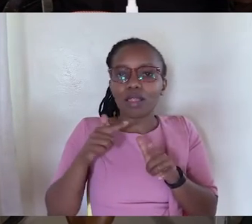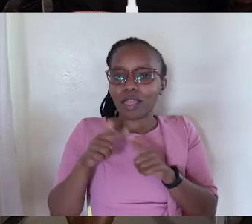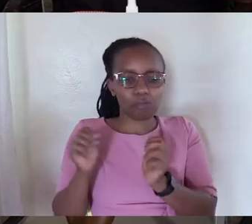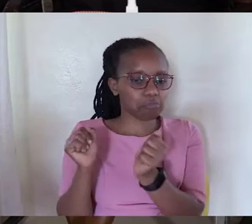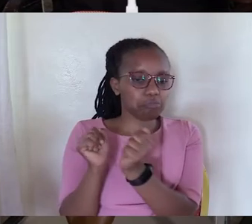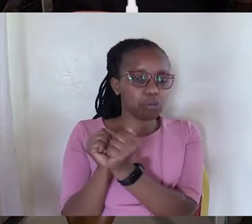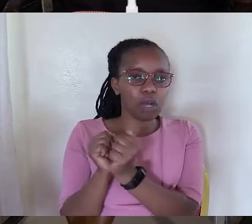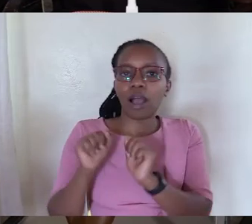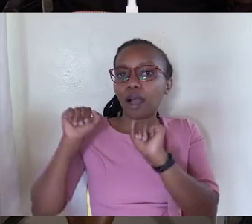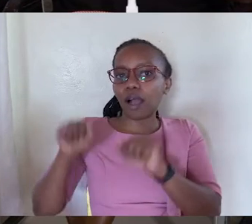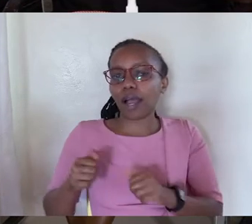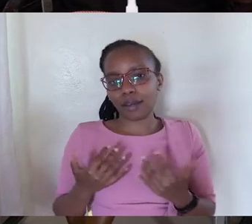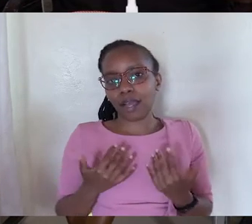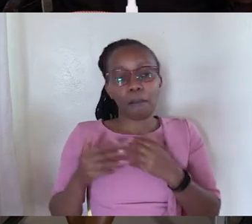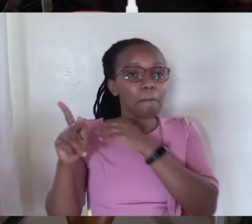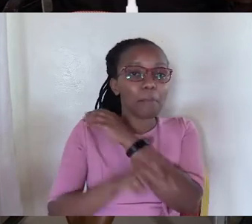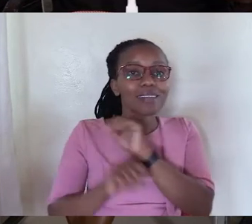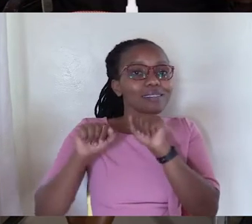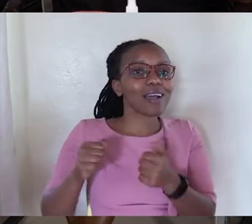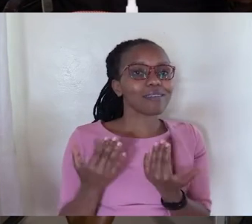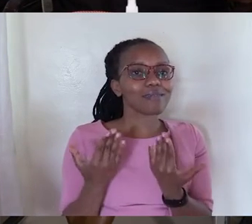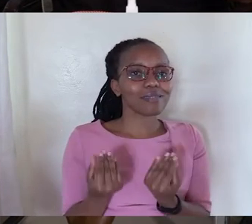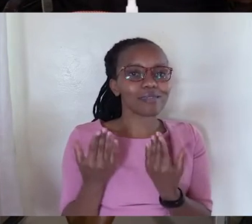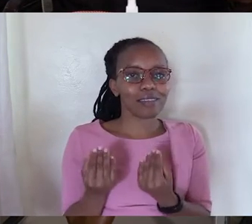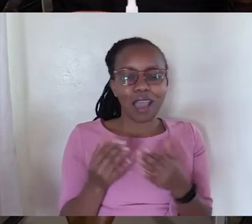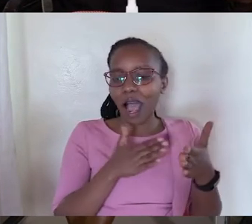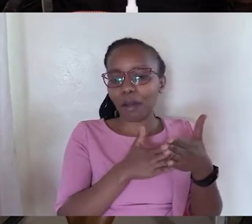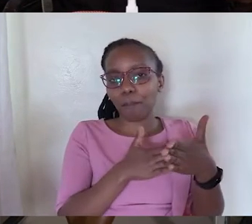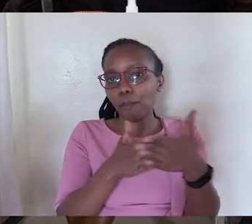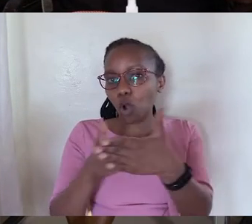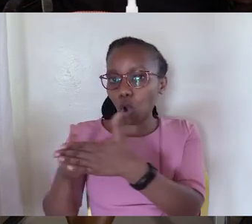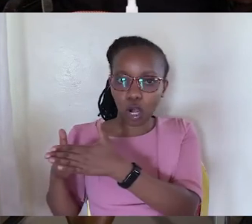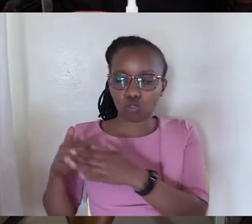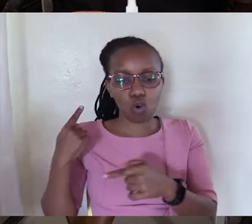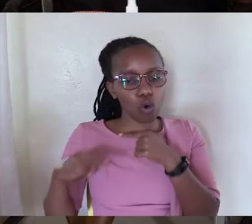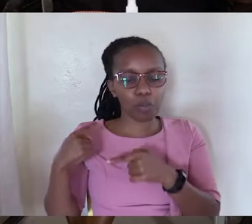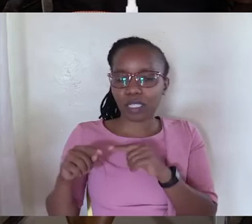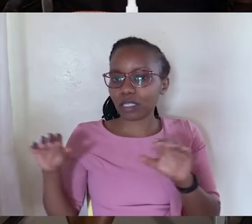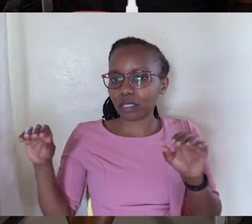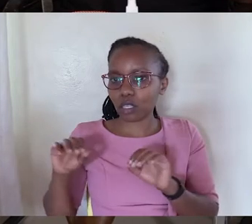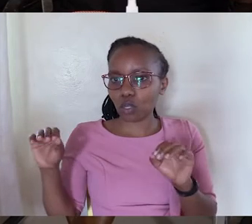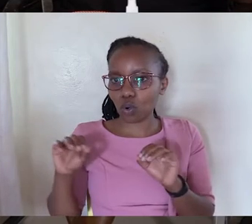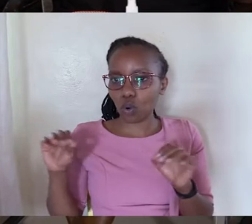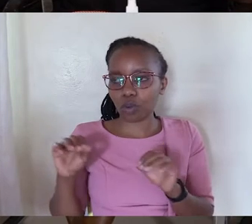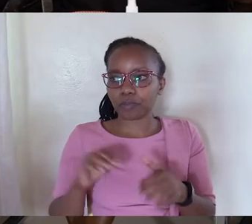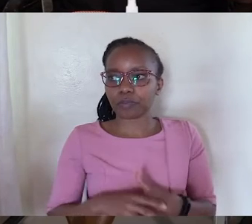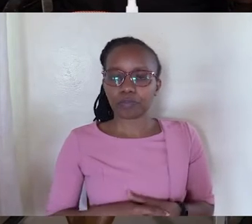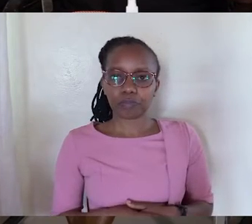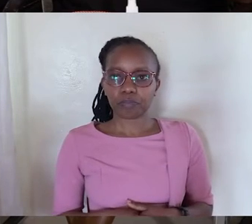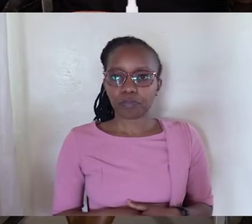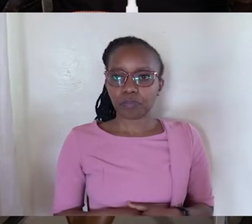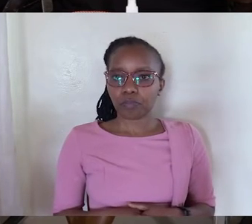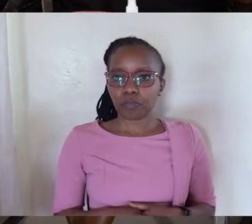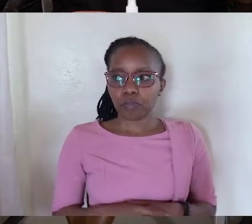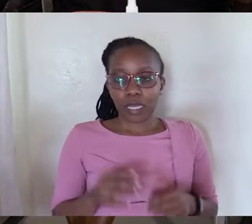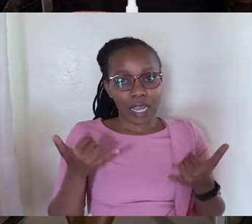book, and they can be penalized and also be barred from vying. So that is one of the things that we are doing. The good